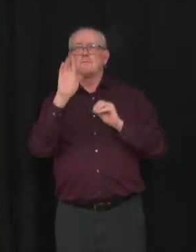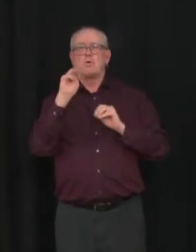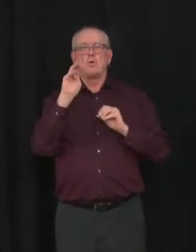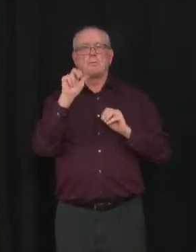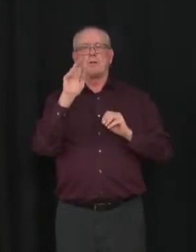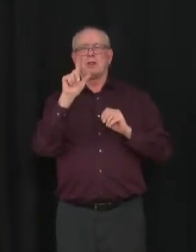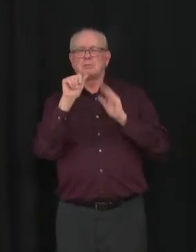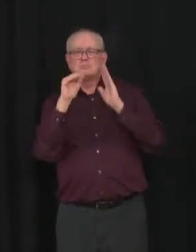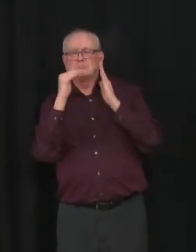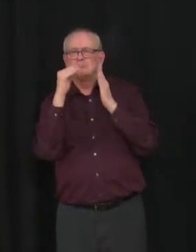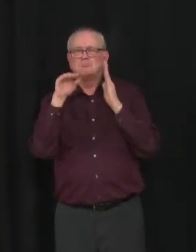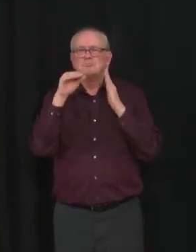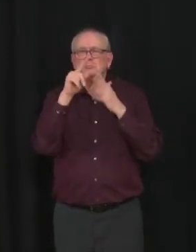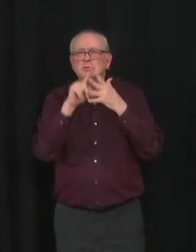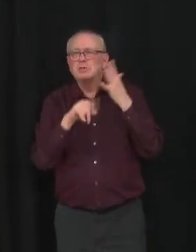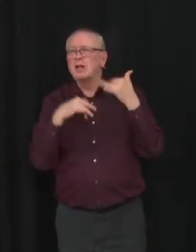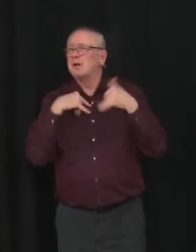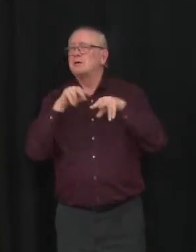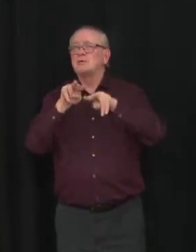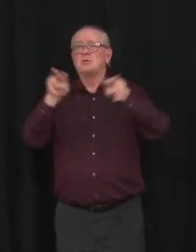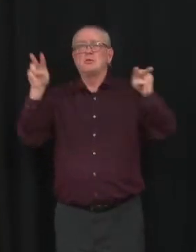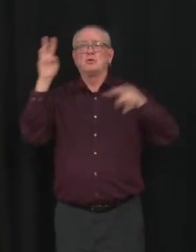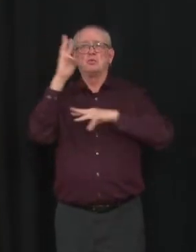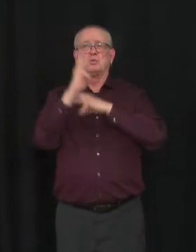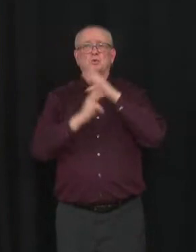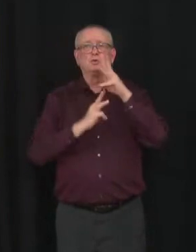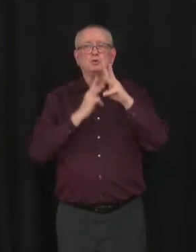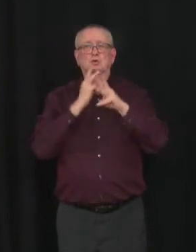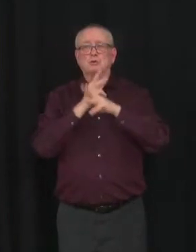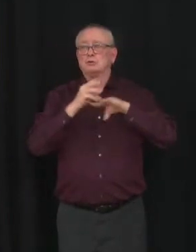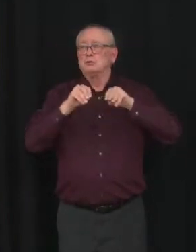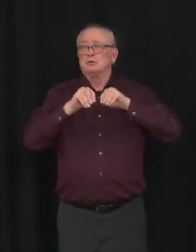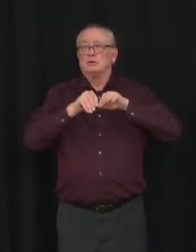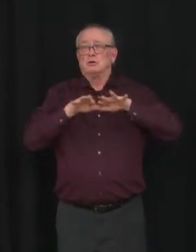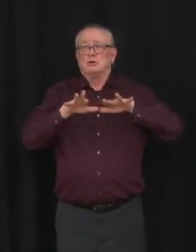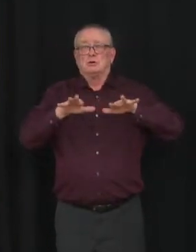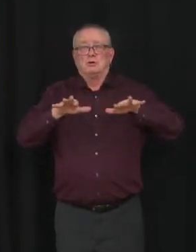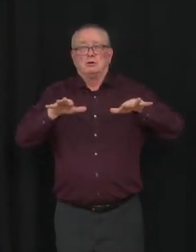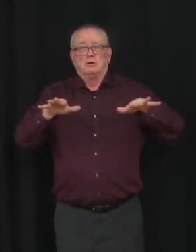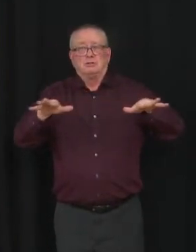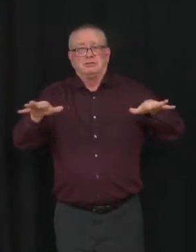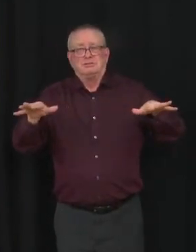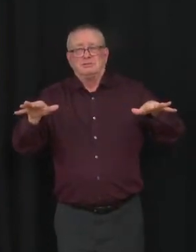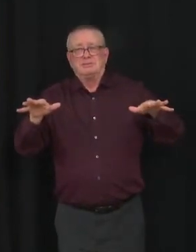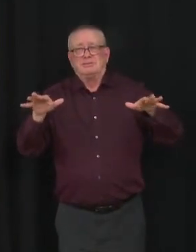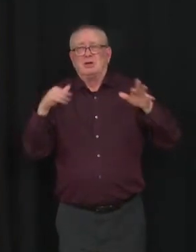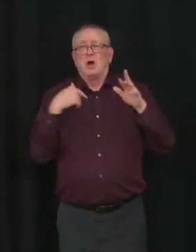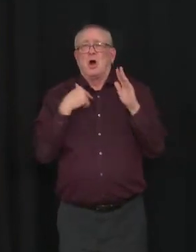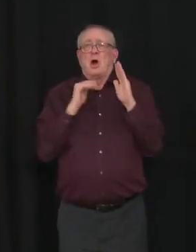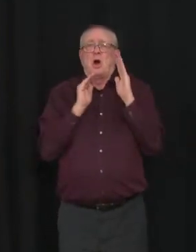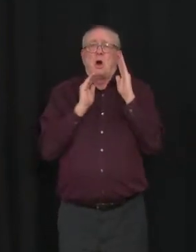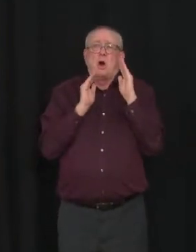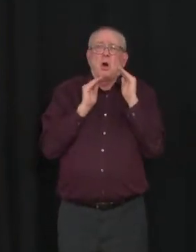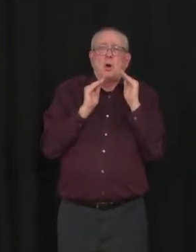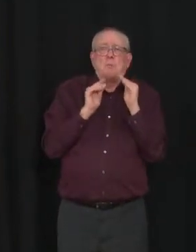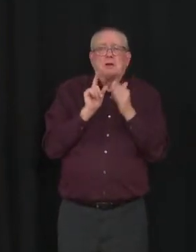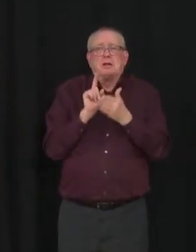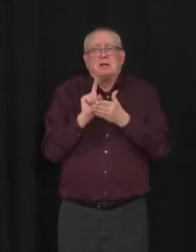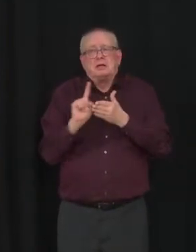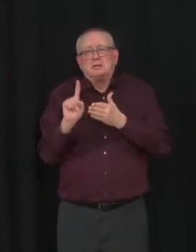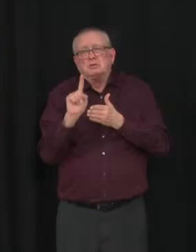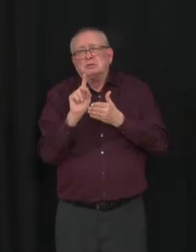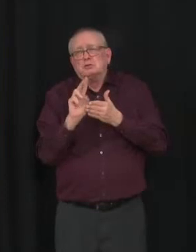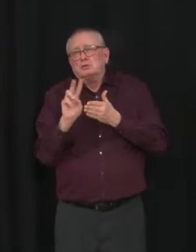wave around the world. I am hopeful that over the next couple of weeks, we will start to get some